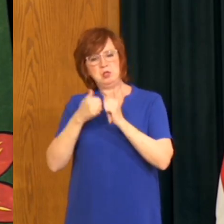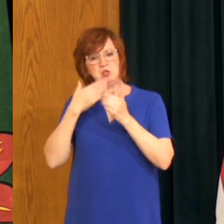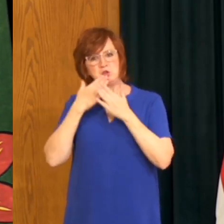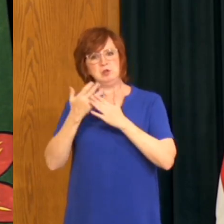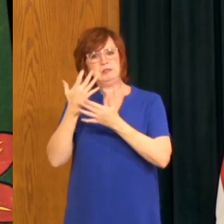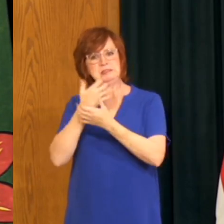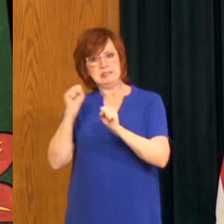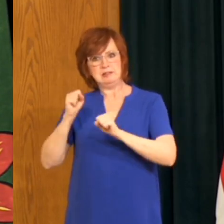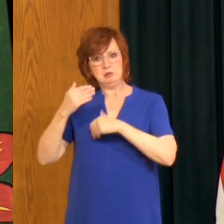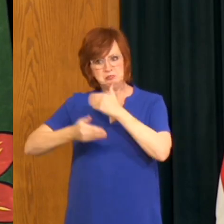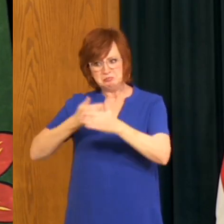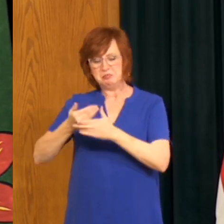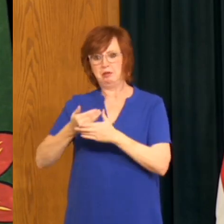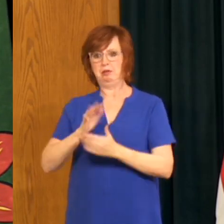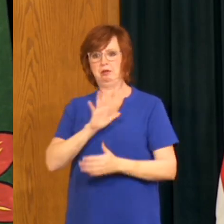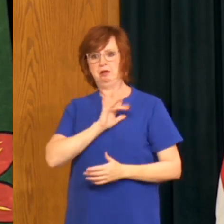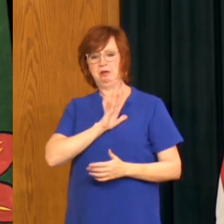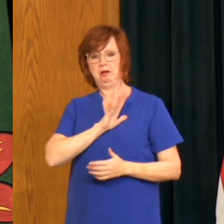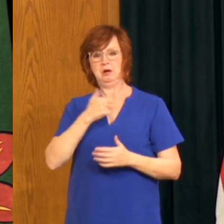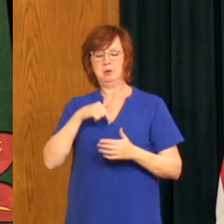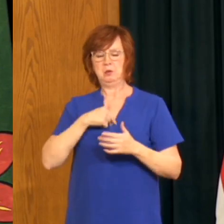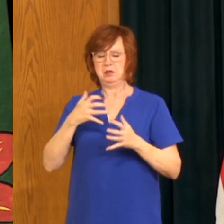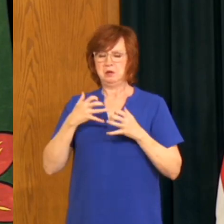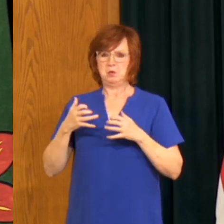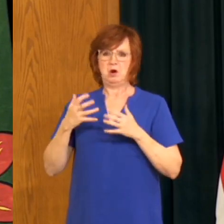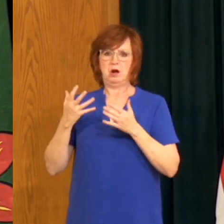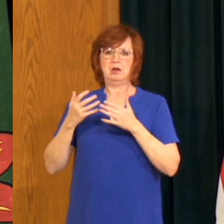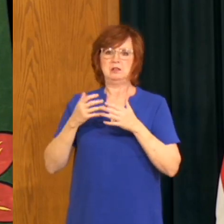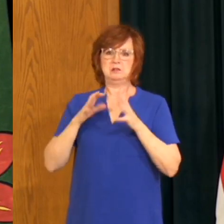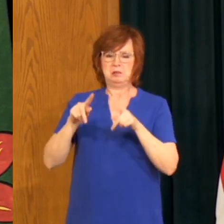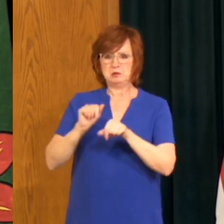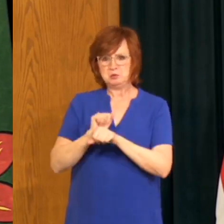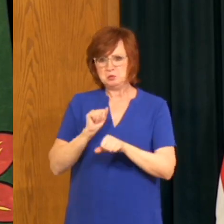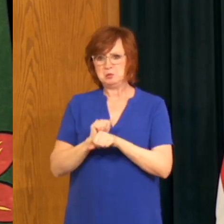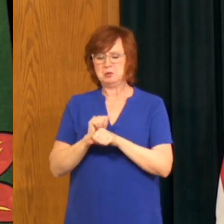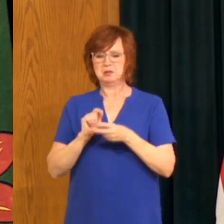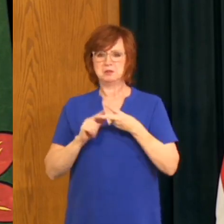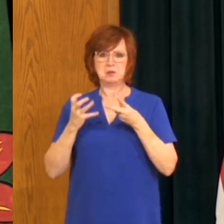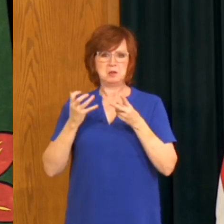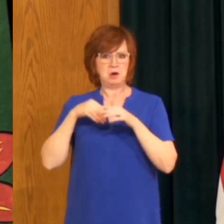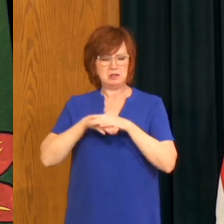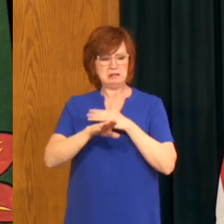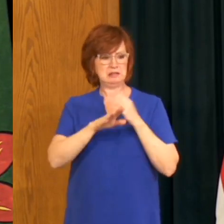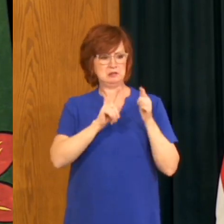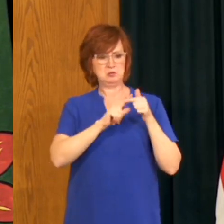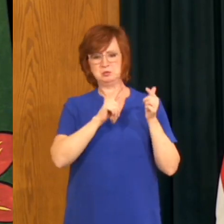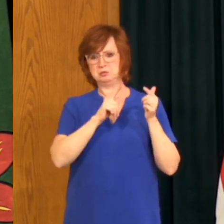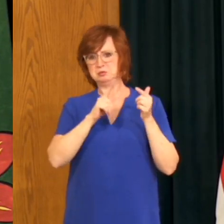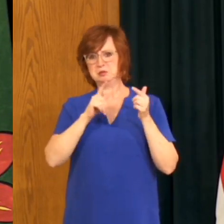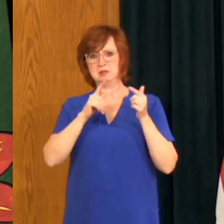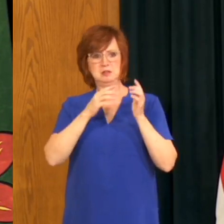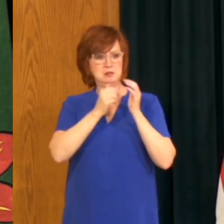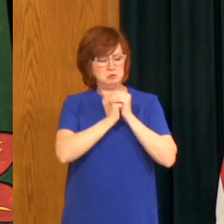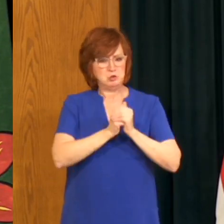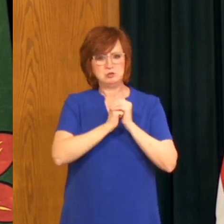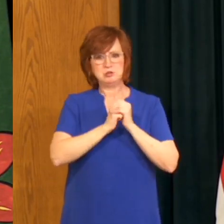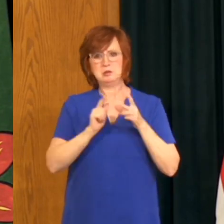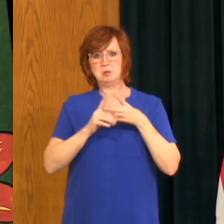more of us can worship in accordance with our faith, and so that more of us are able to access the medical health services that we